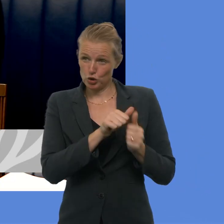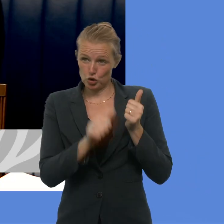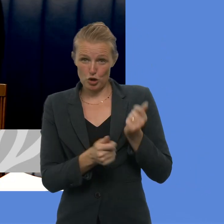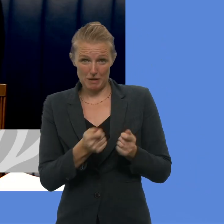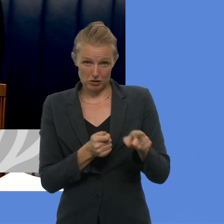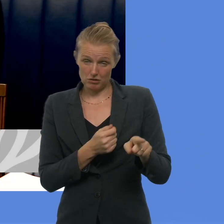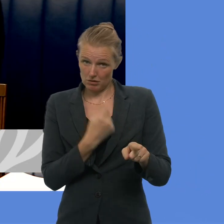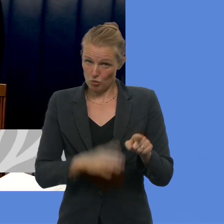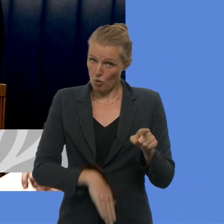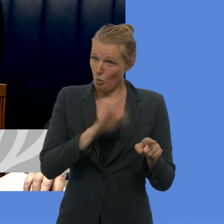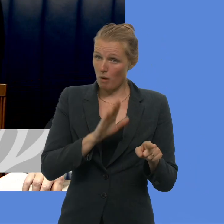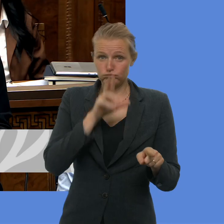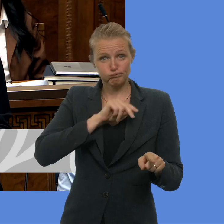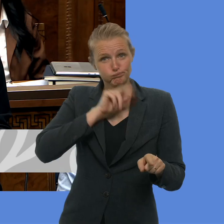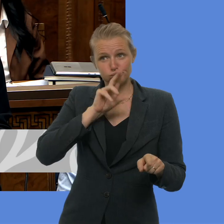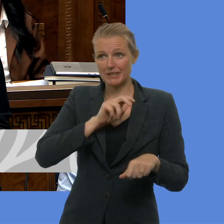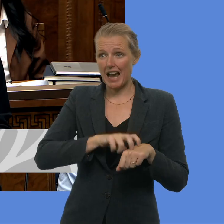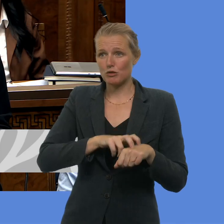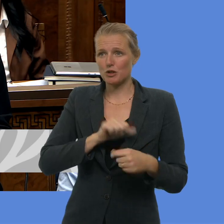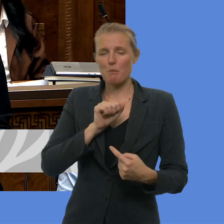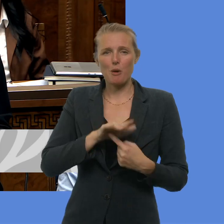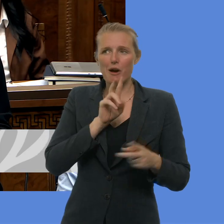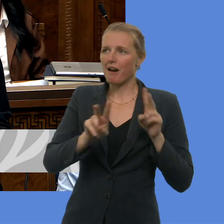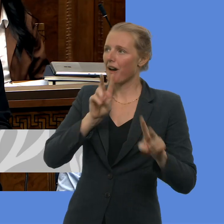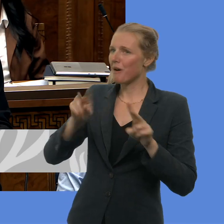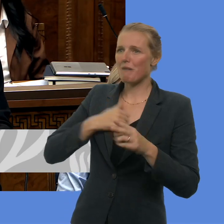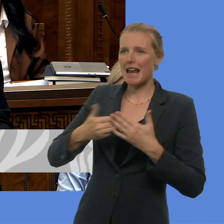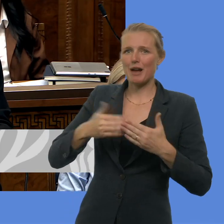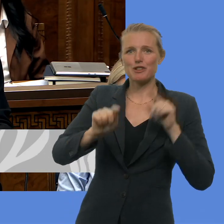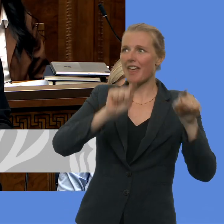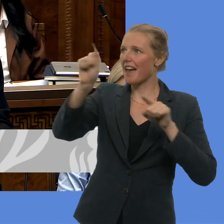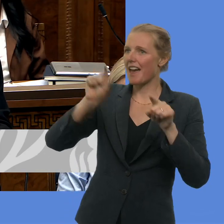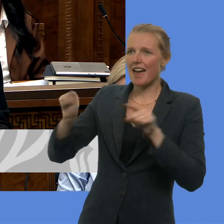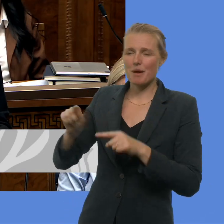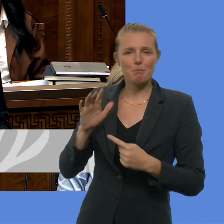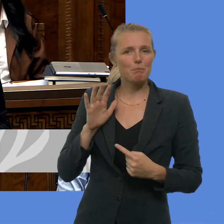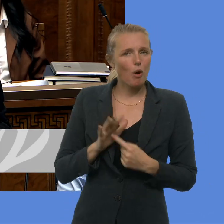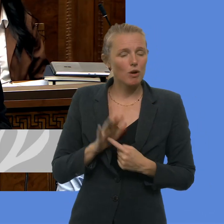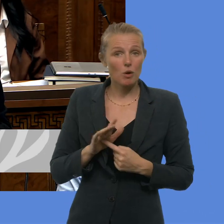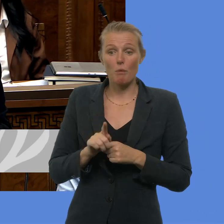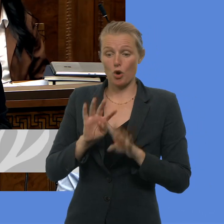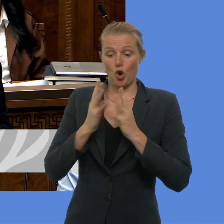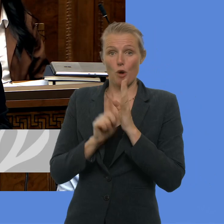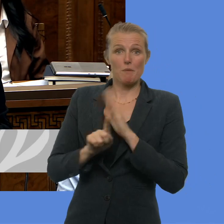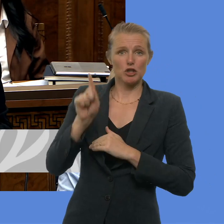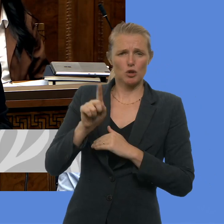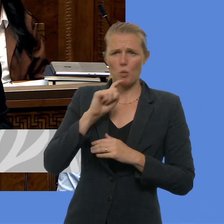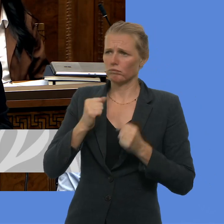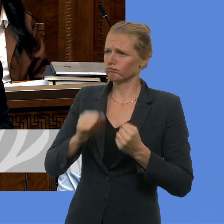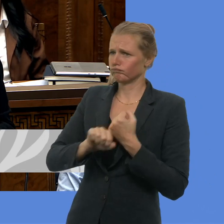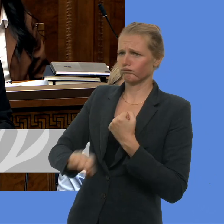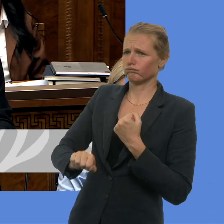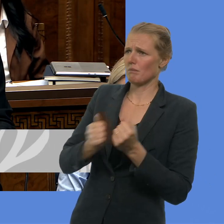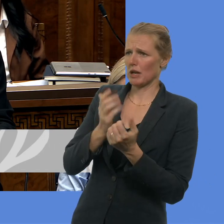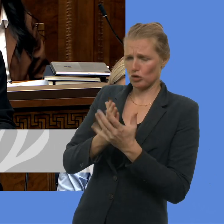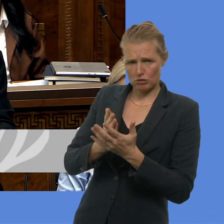the medium of Irish, and it's important that they see that visibly around them, and it's also important that they have a Commissioner who will stand up for them. So I can